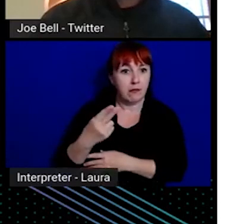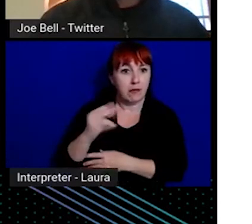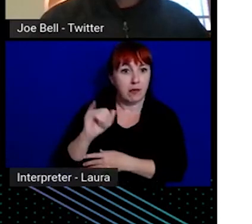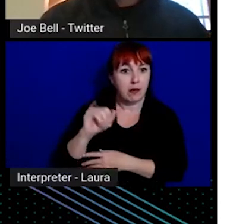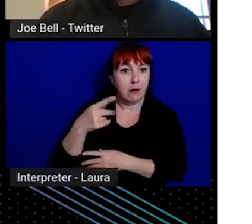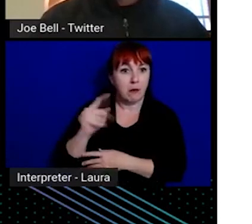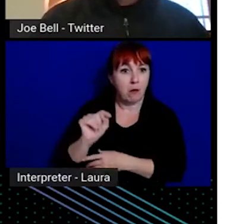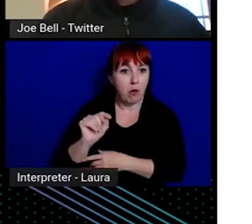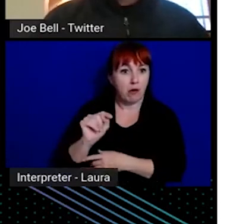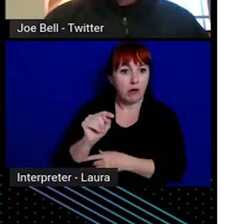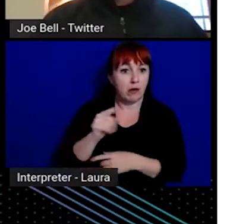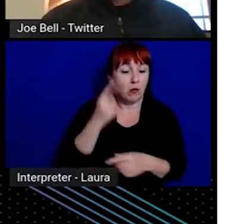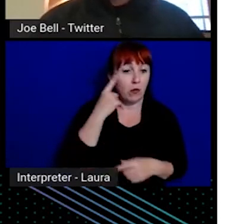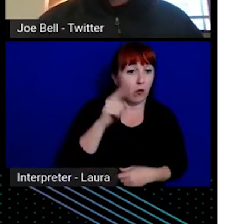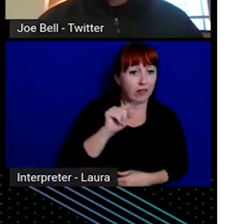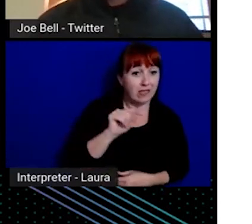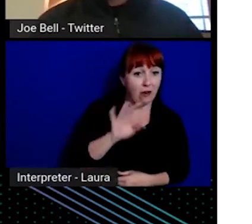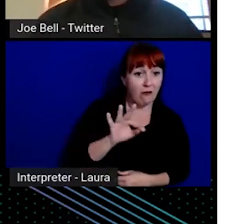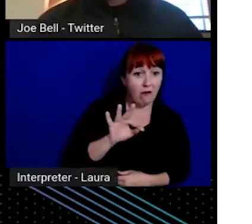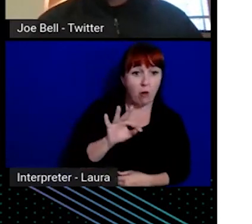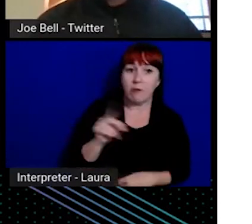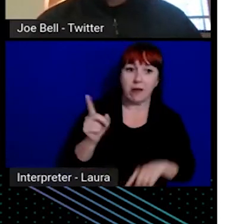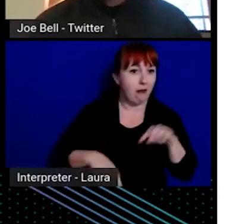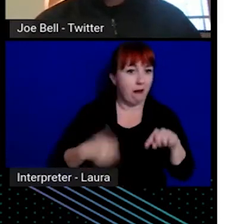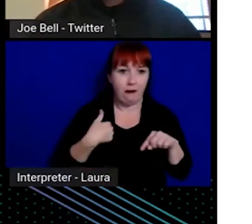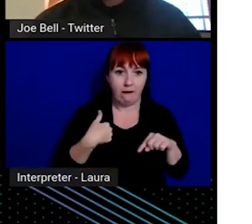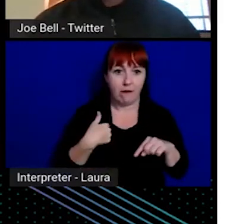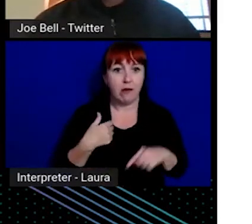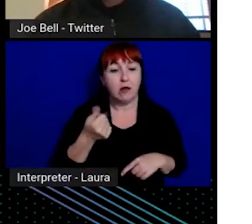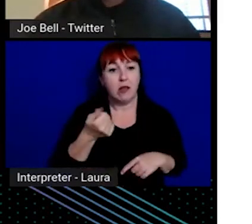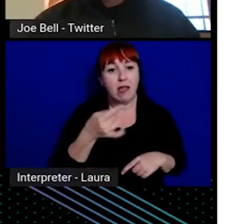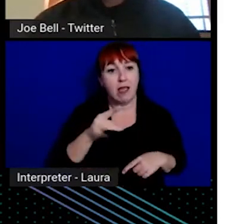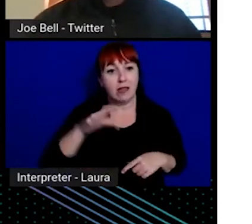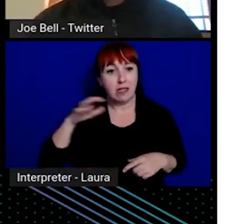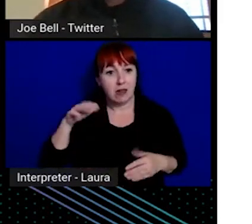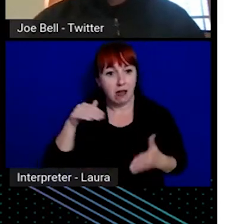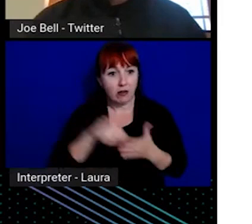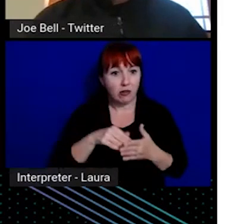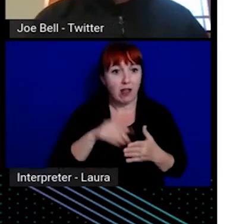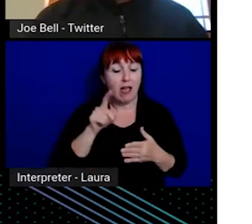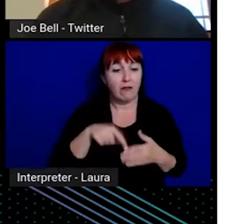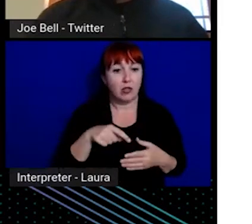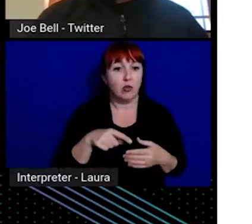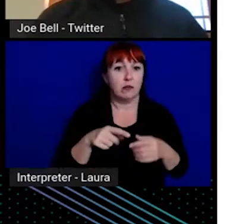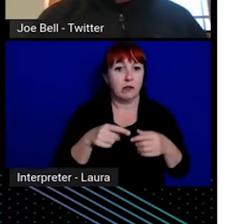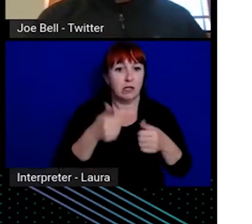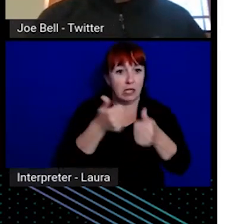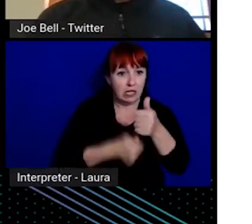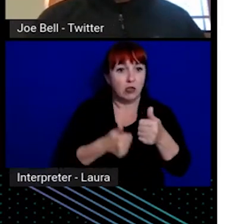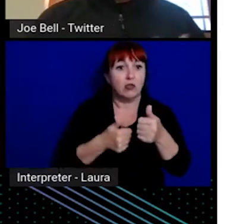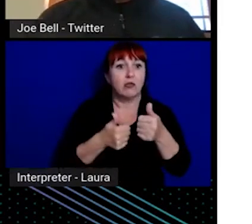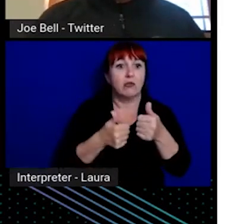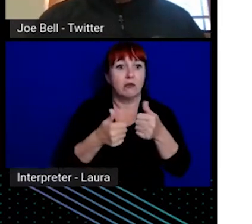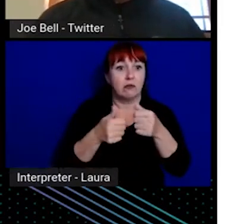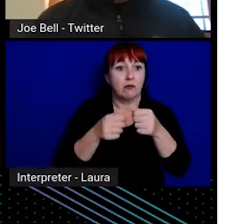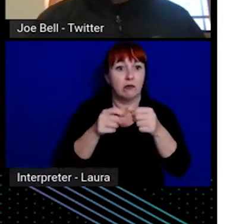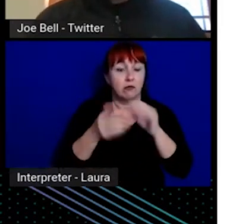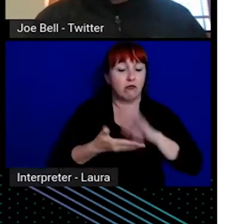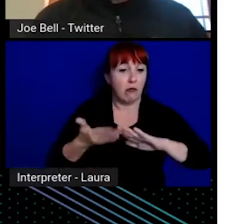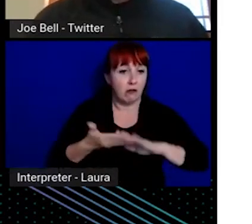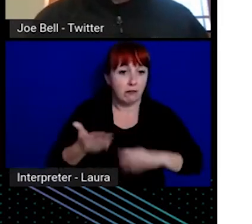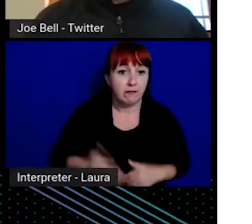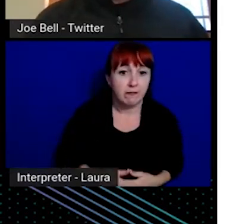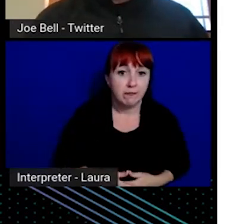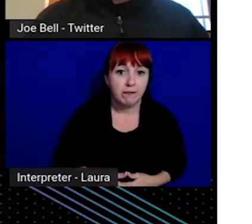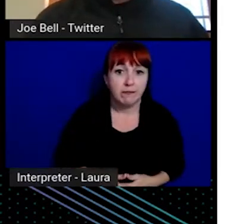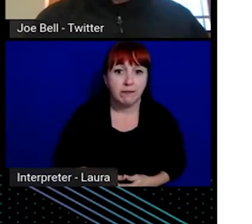Terraform workspace. So all of these 1,800 imports need to be run synchronously. Um, and in